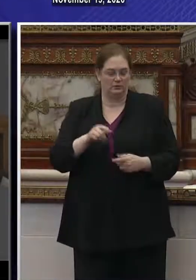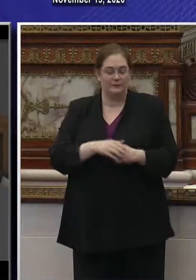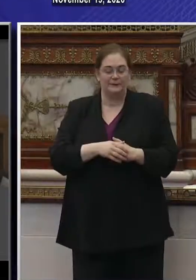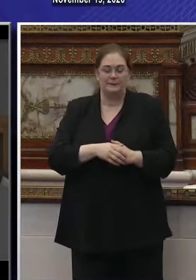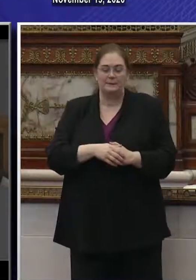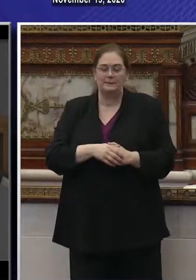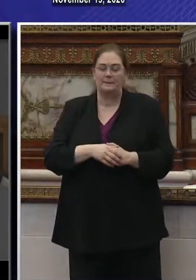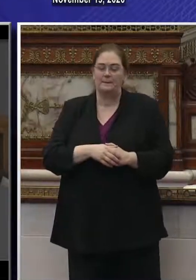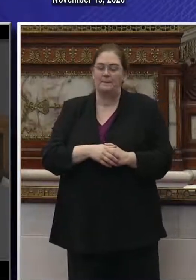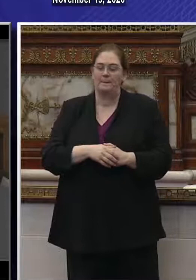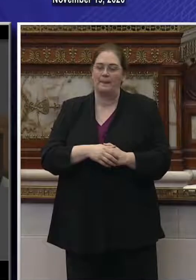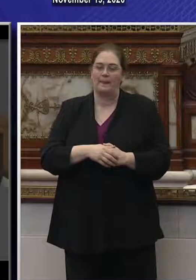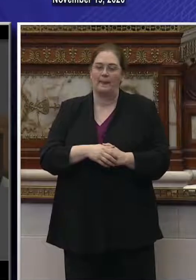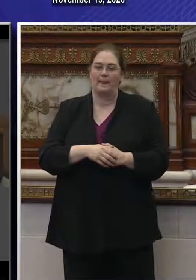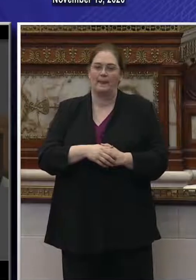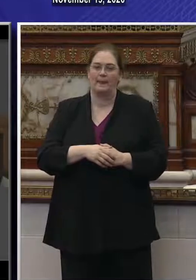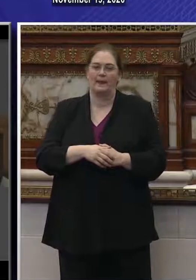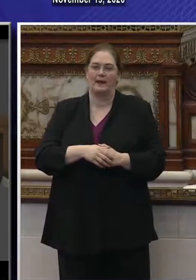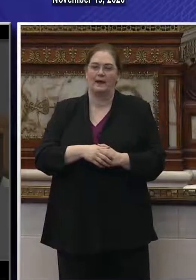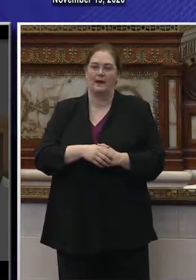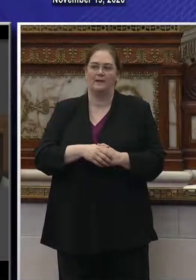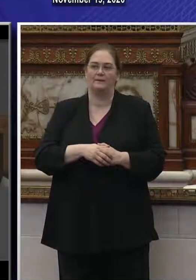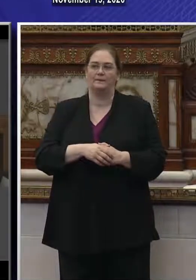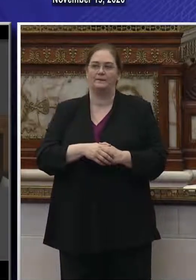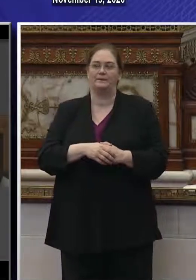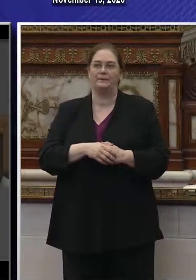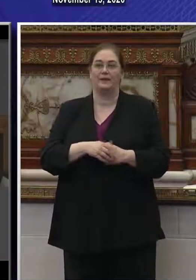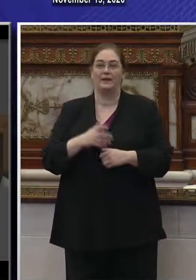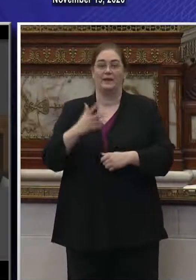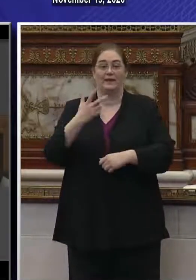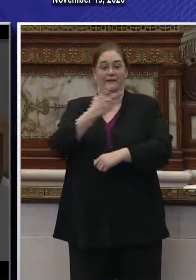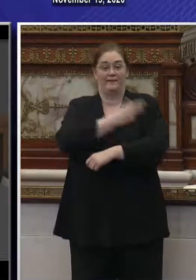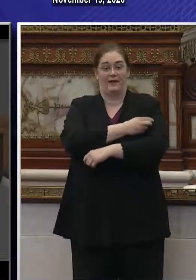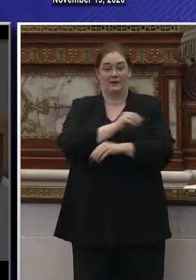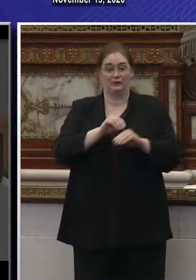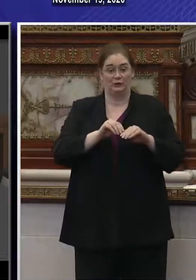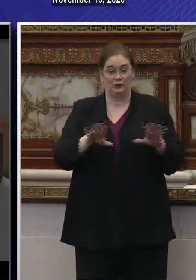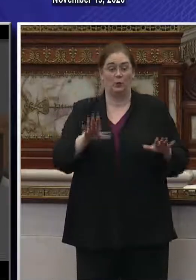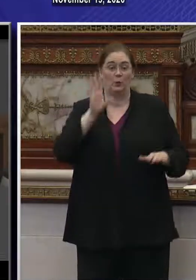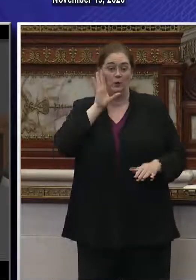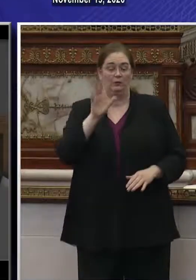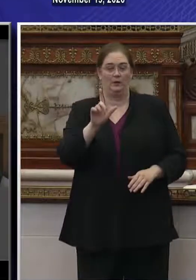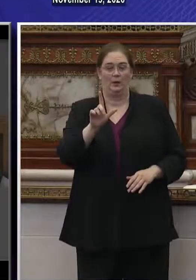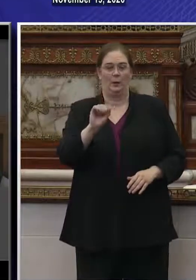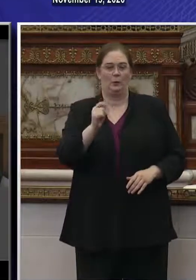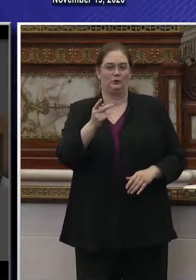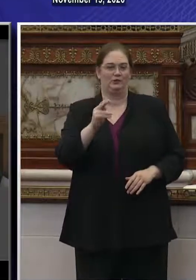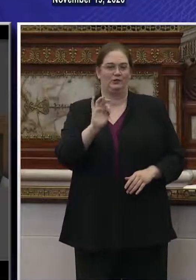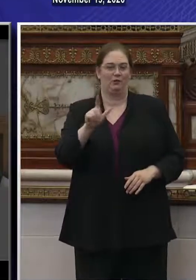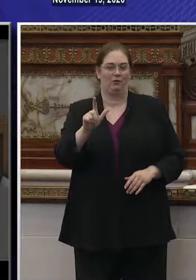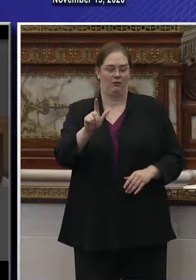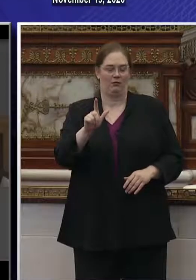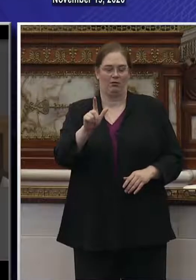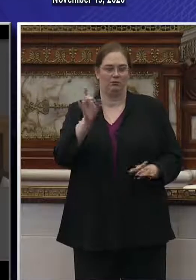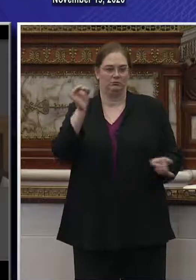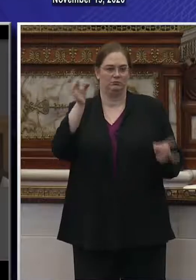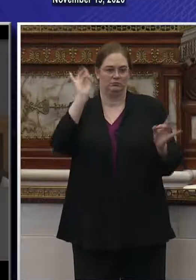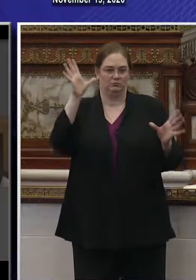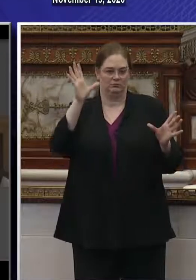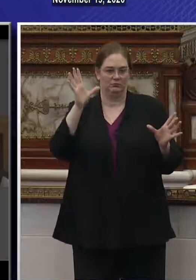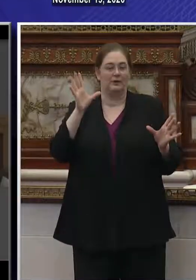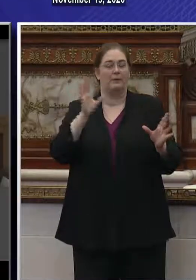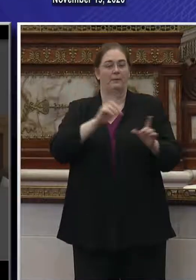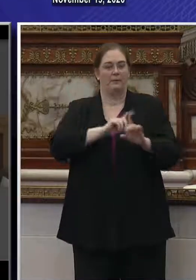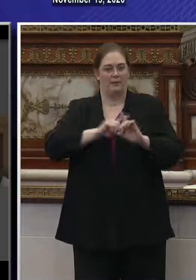as the vaccine distribution is going to be a logistical nightmare, but I think